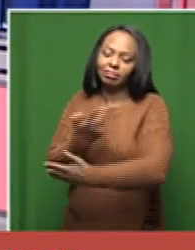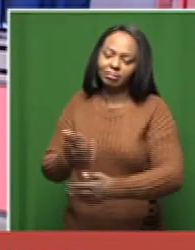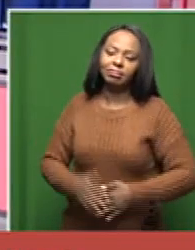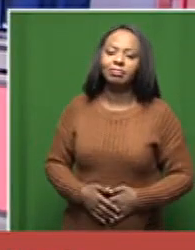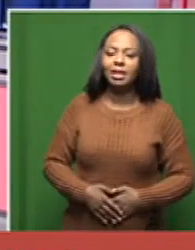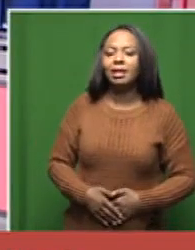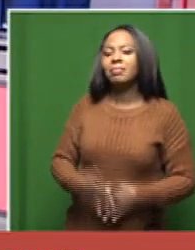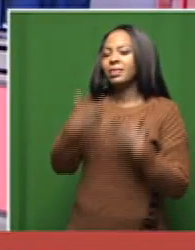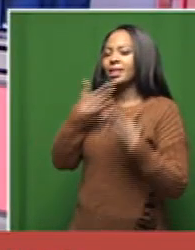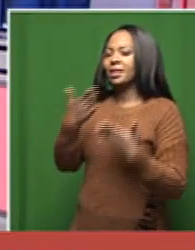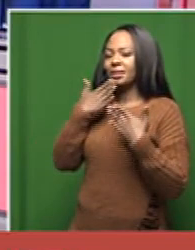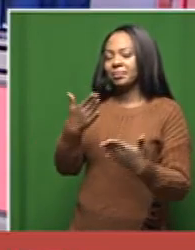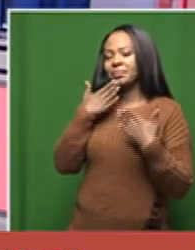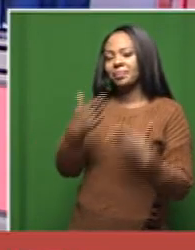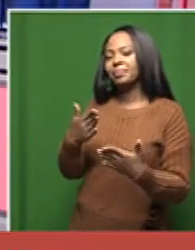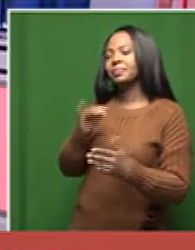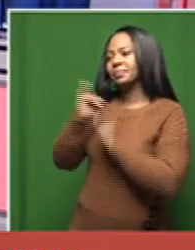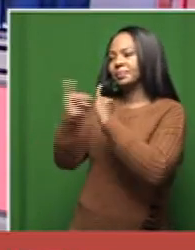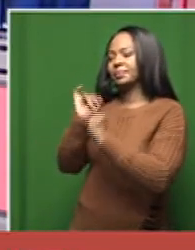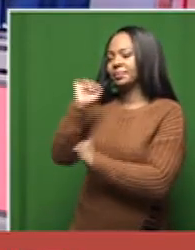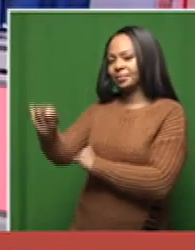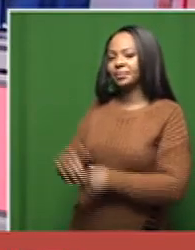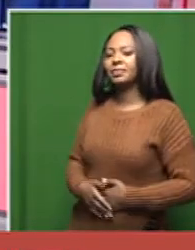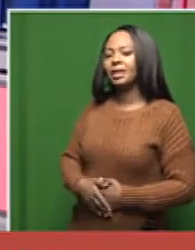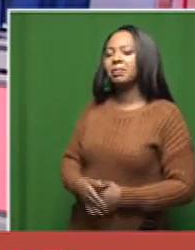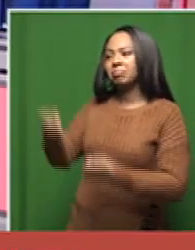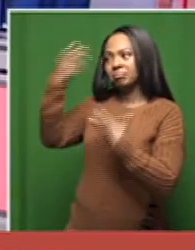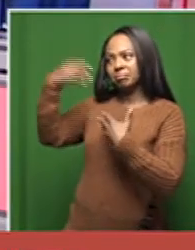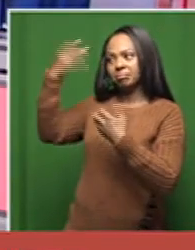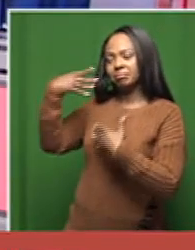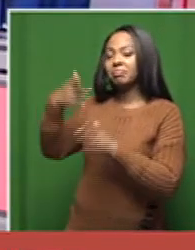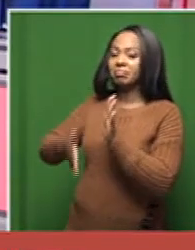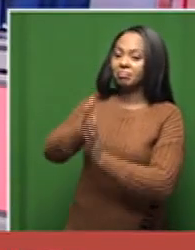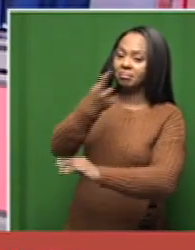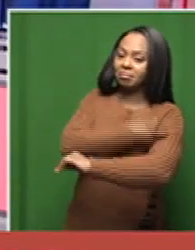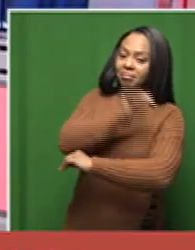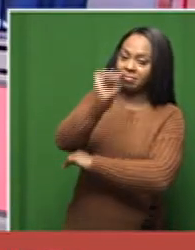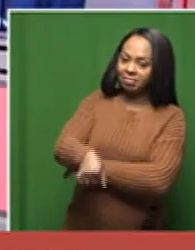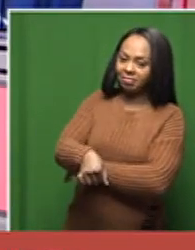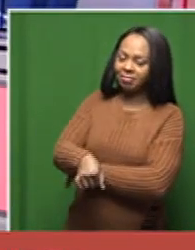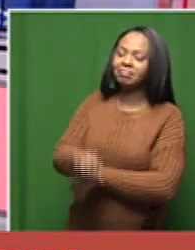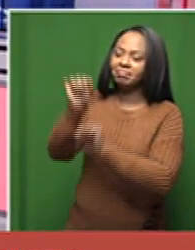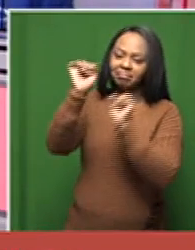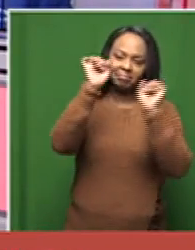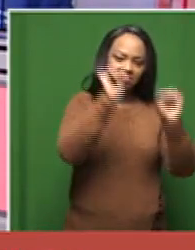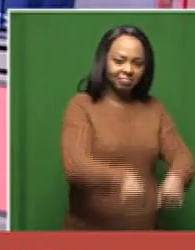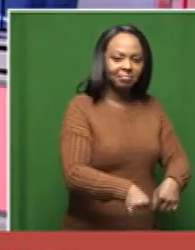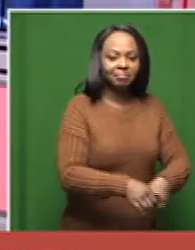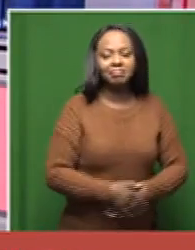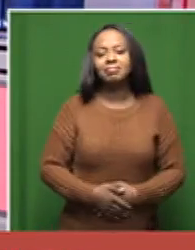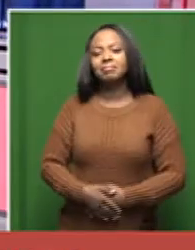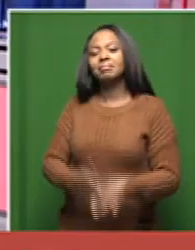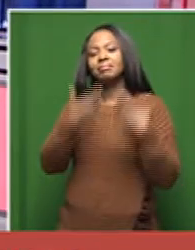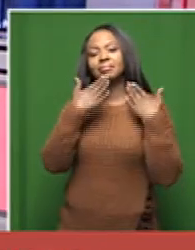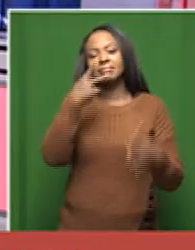good to have you on the program. I guess the message is go and vaccinate. Absolutely. Thank you very much,